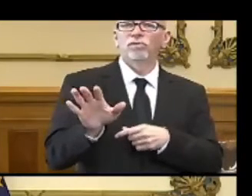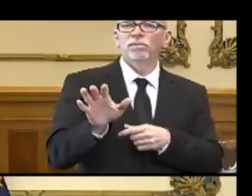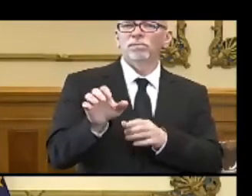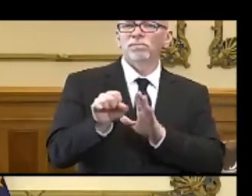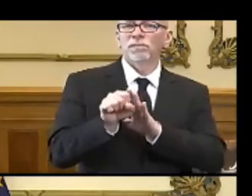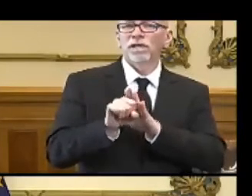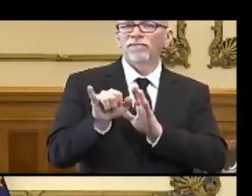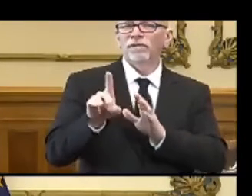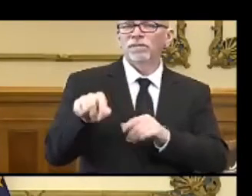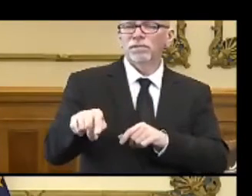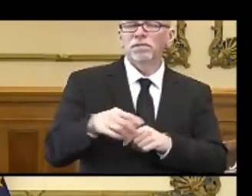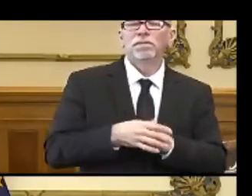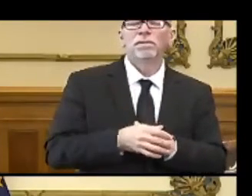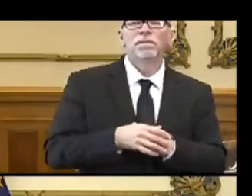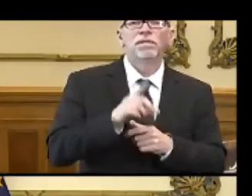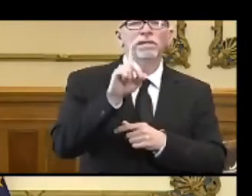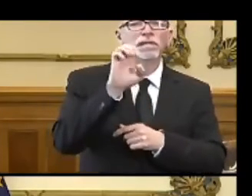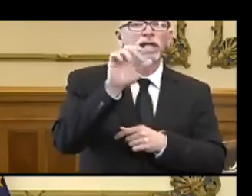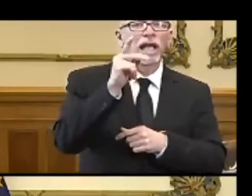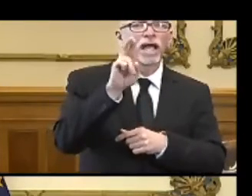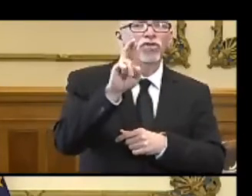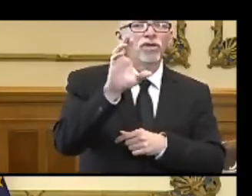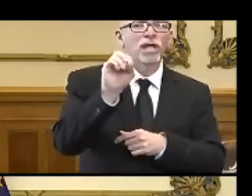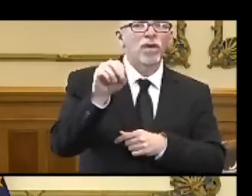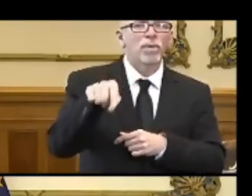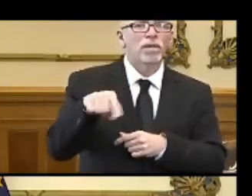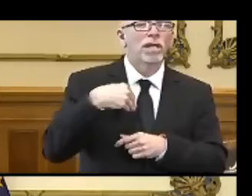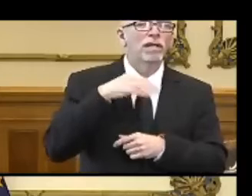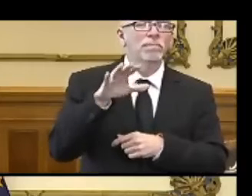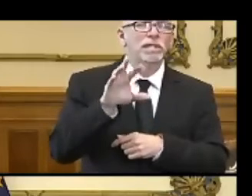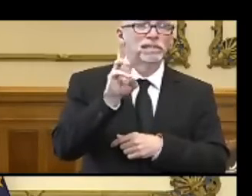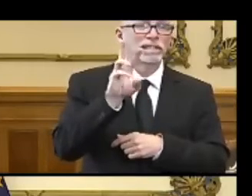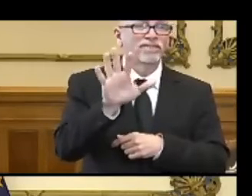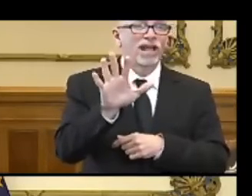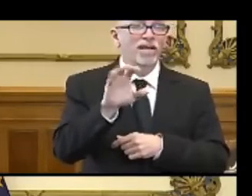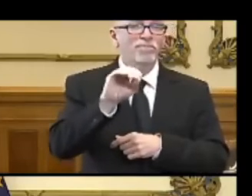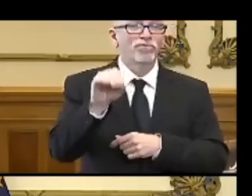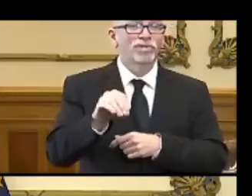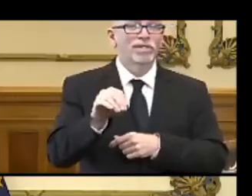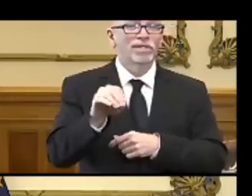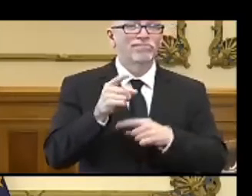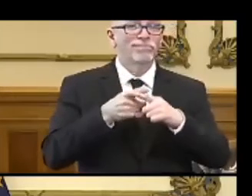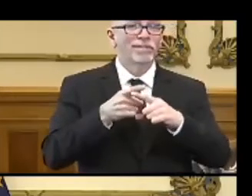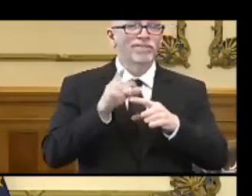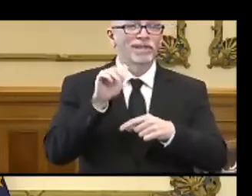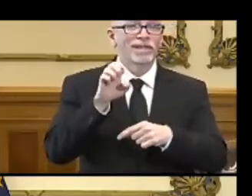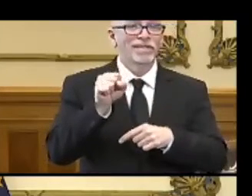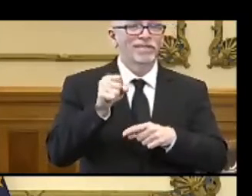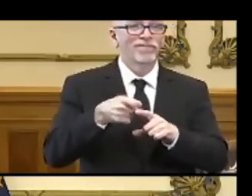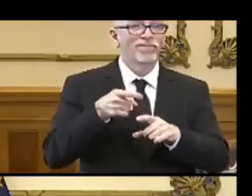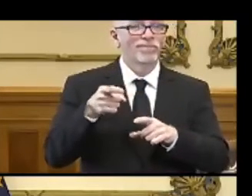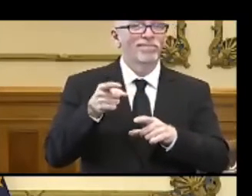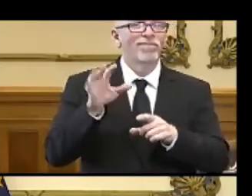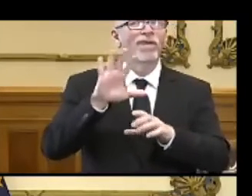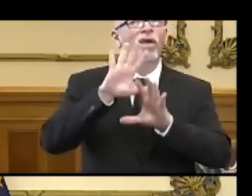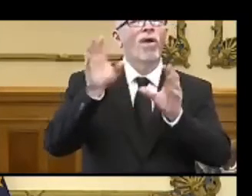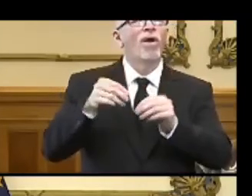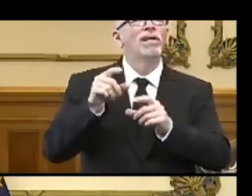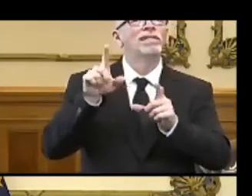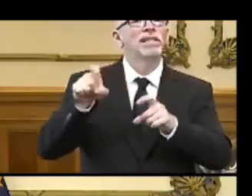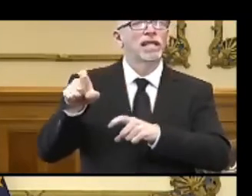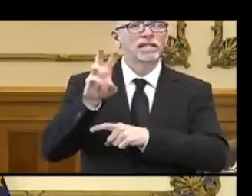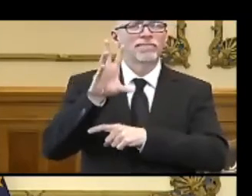state. Decatur County has about 65% of positive cases out of the number of cases who have been